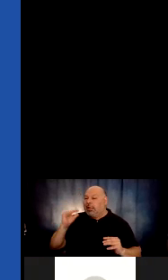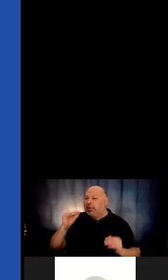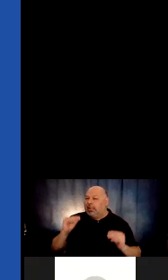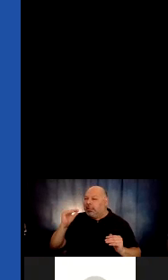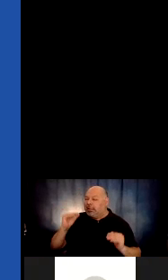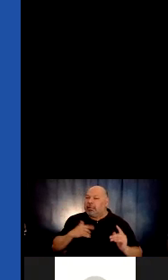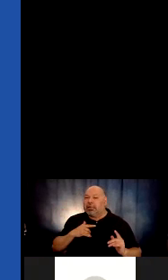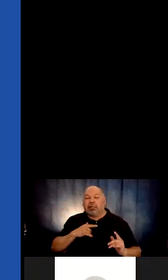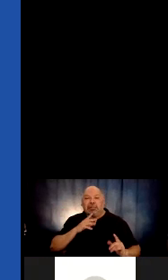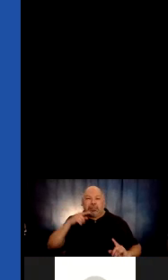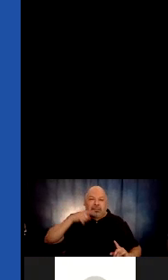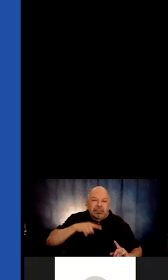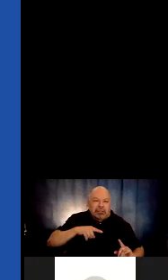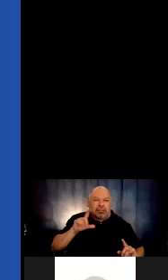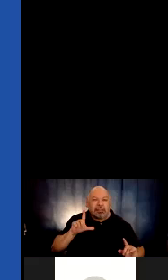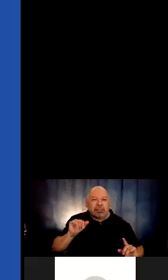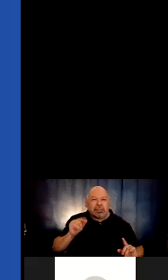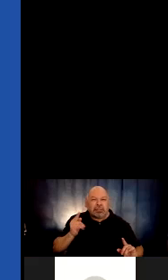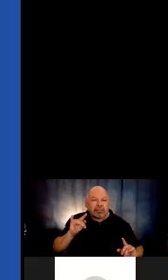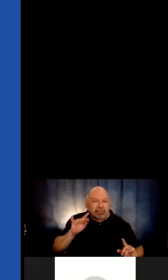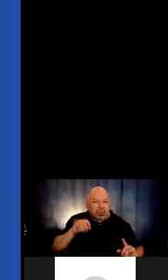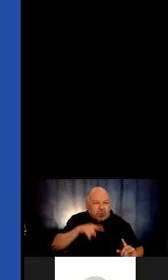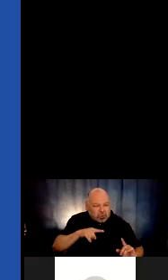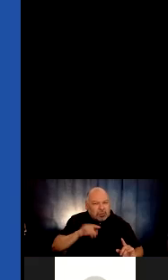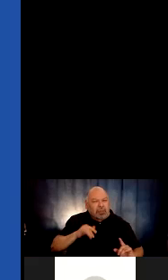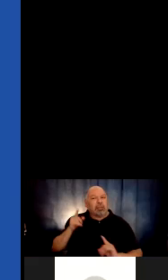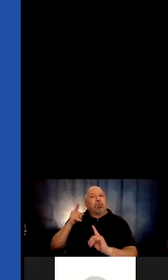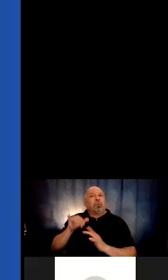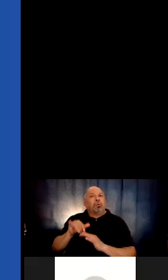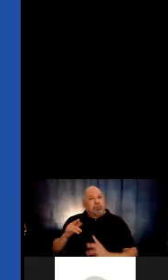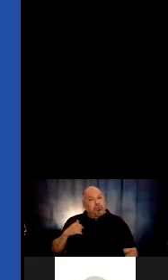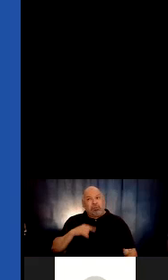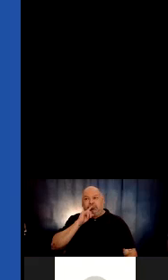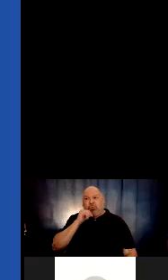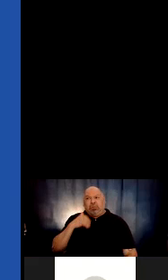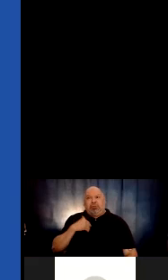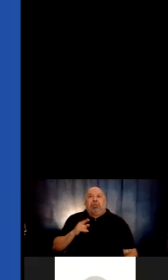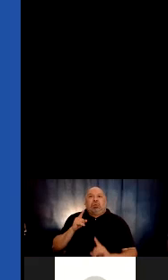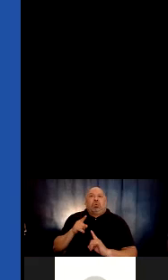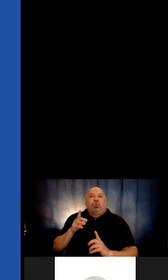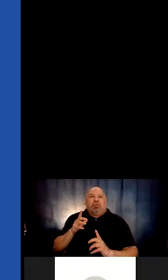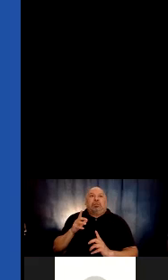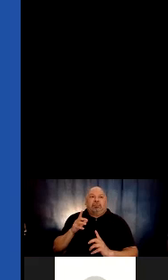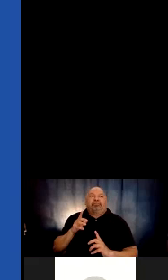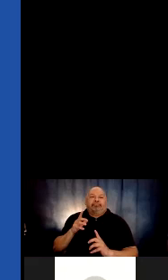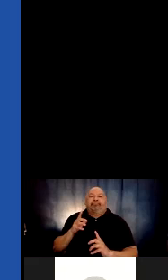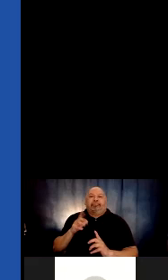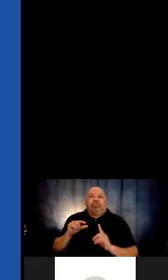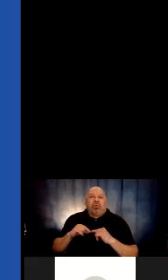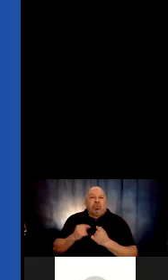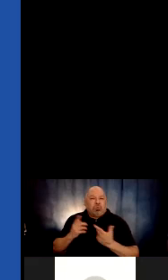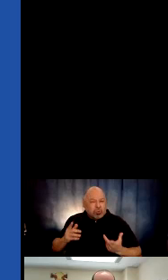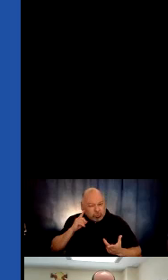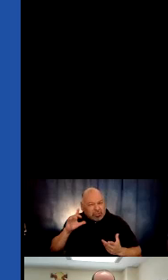But specifically with the Latino community, can we get to that goal if we don't get to that goal within that group?